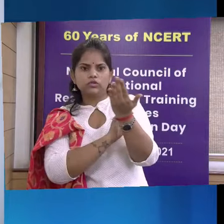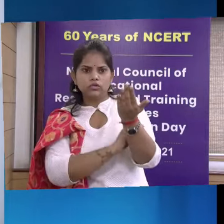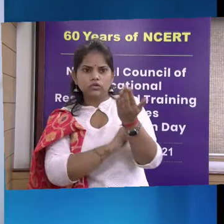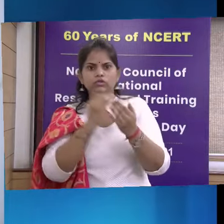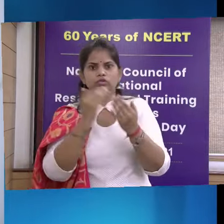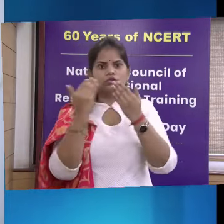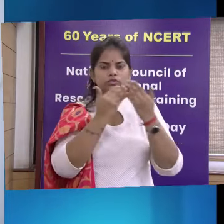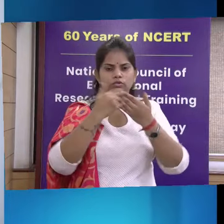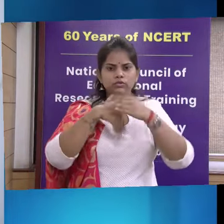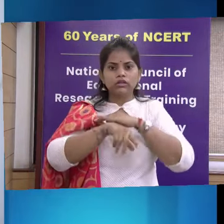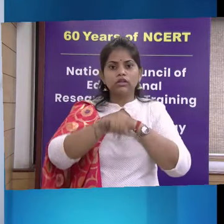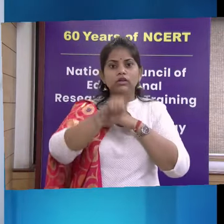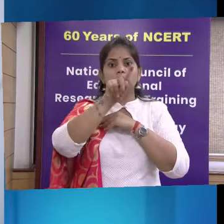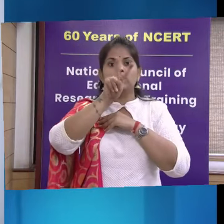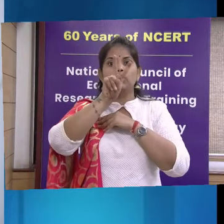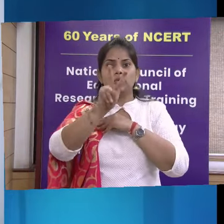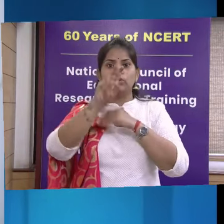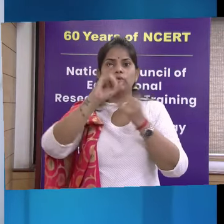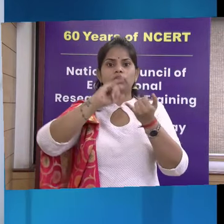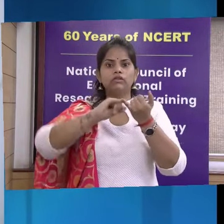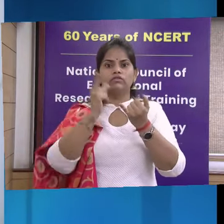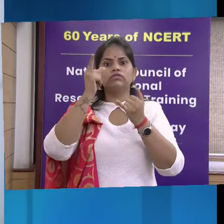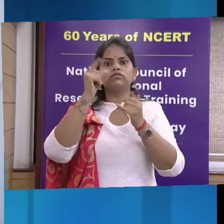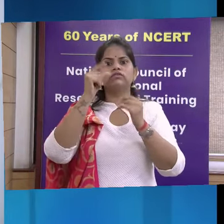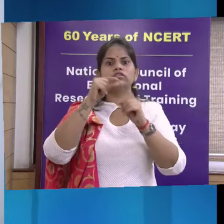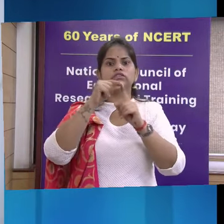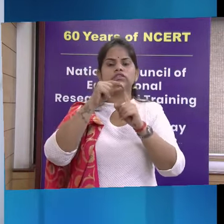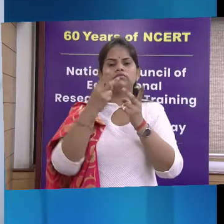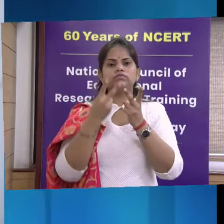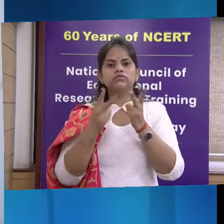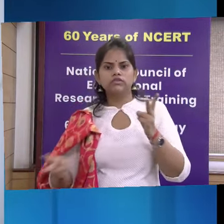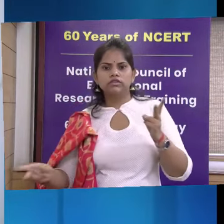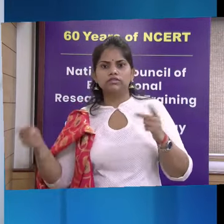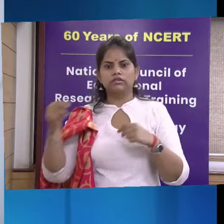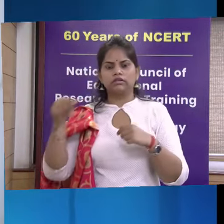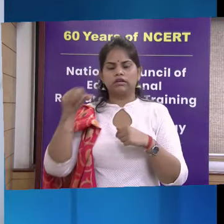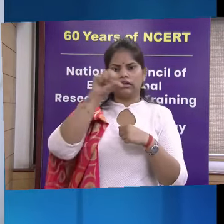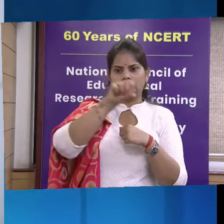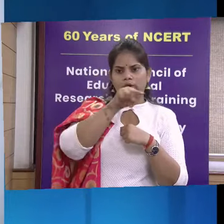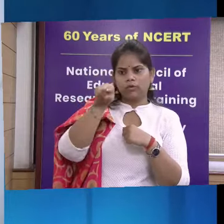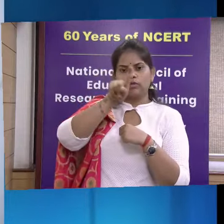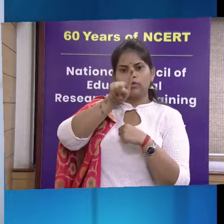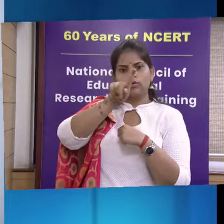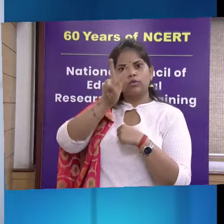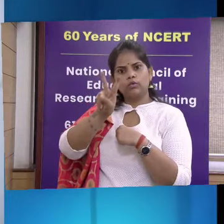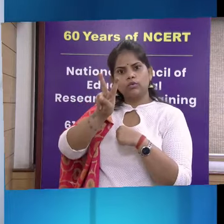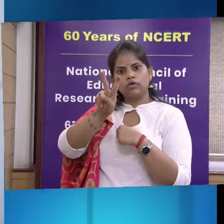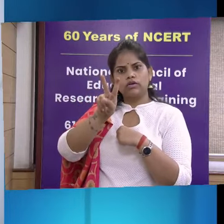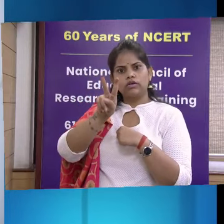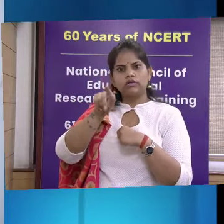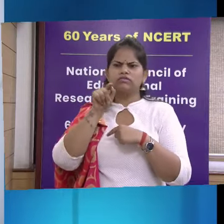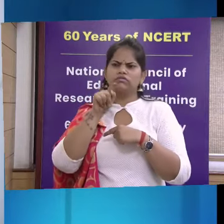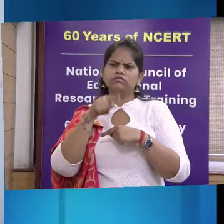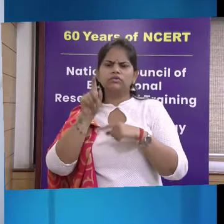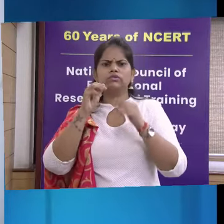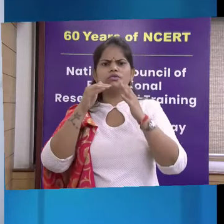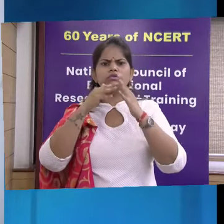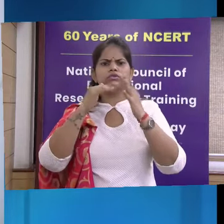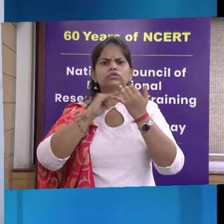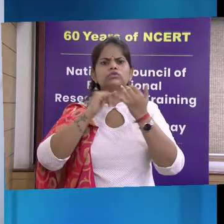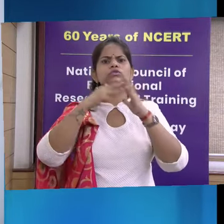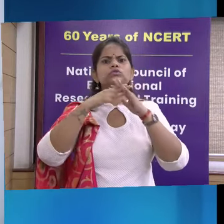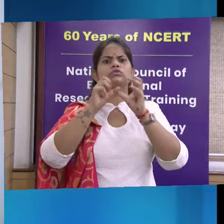12 subject areas for class 9 to 12 for SWAM platform. It